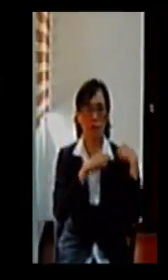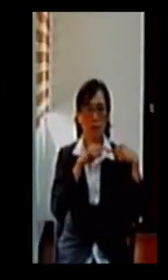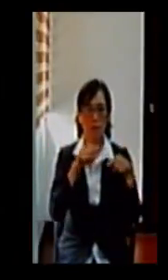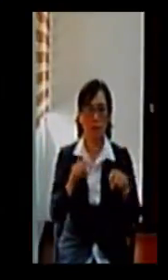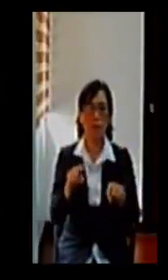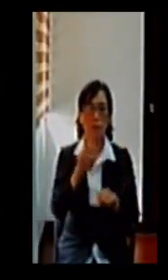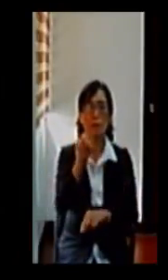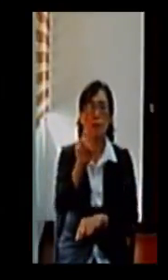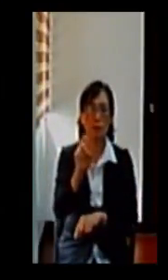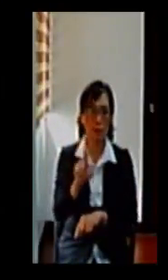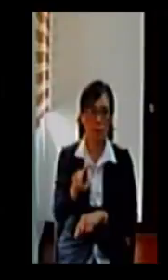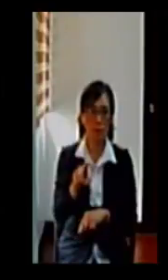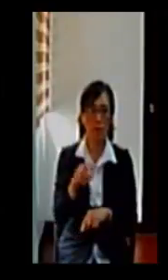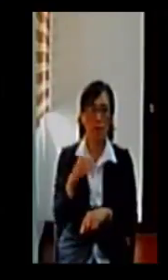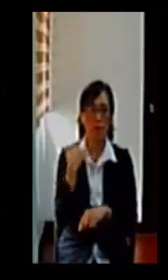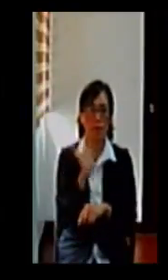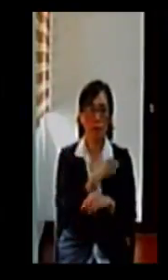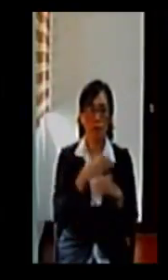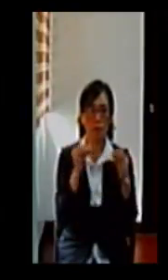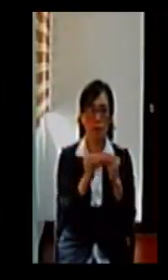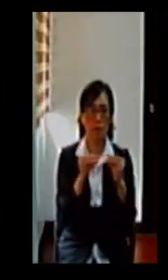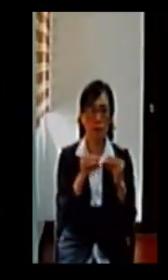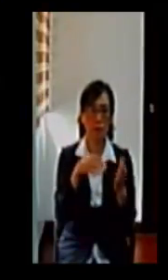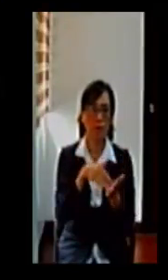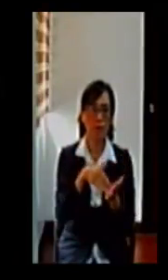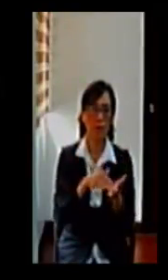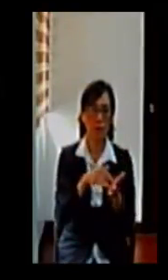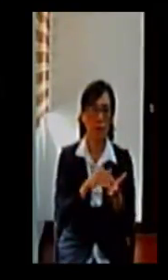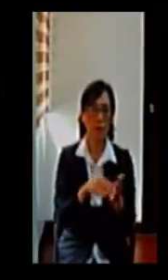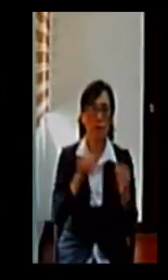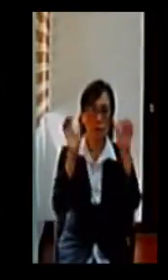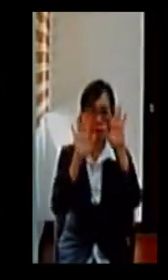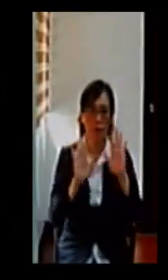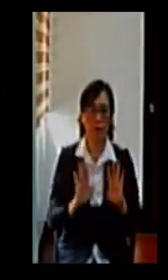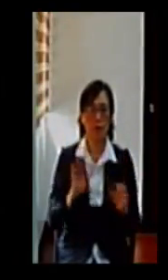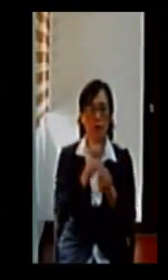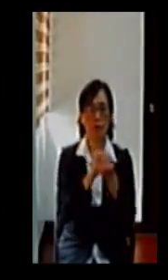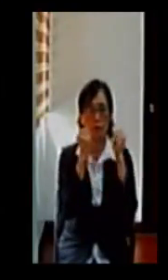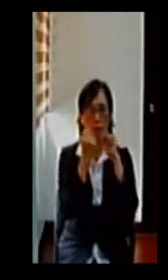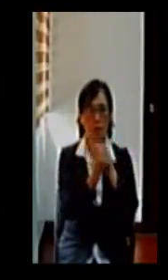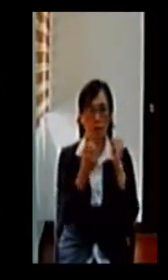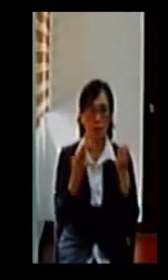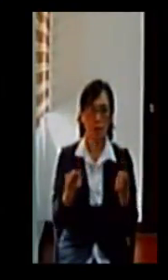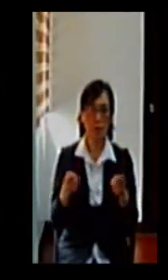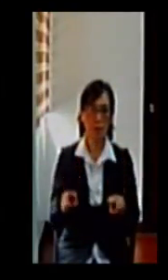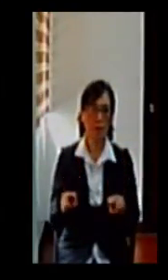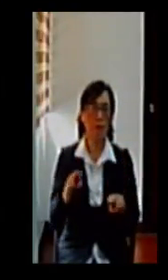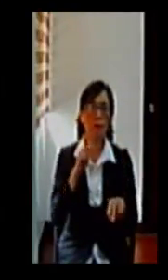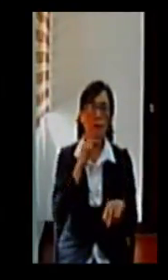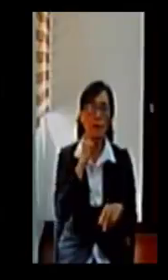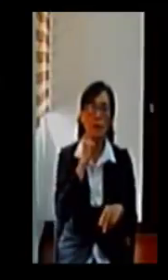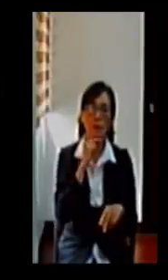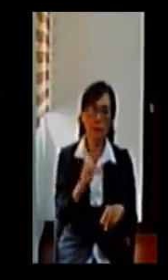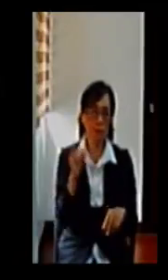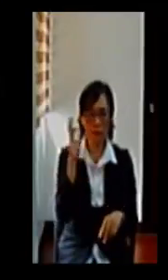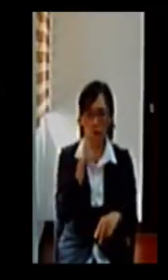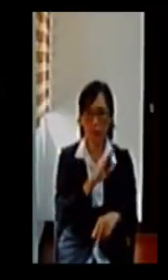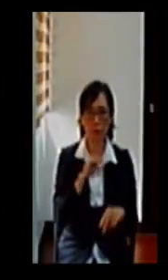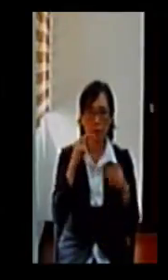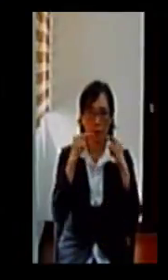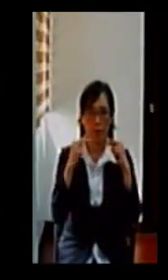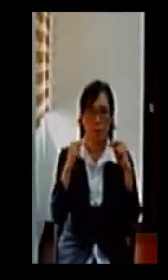if we are more vulnerable to climate change. Yolanda happened, and it's not fake news. Or